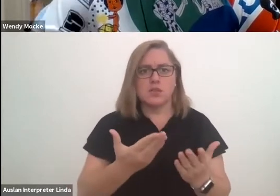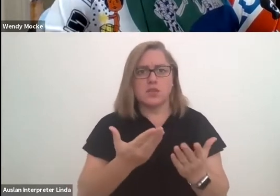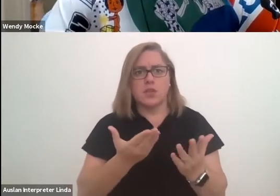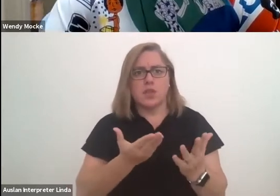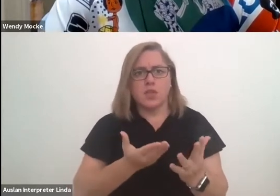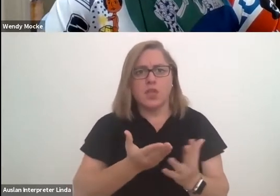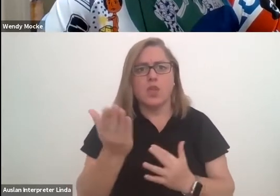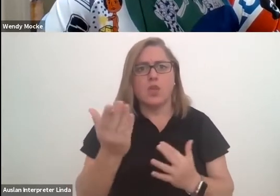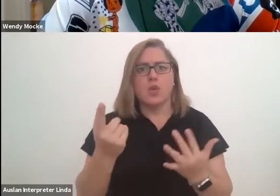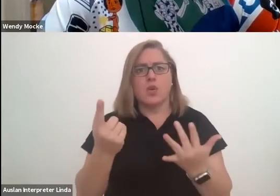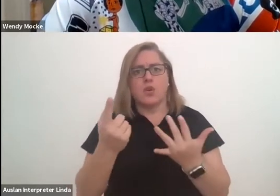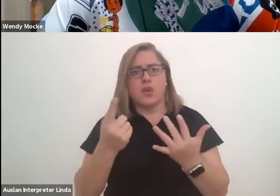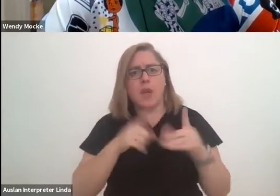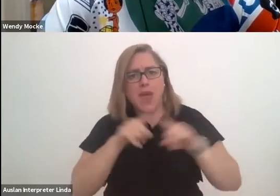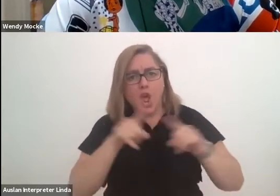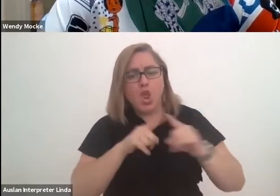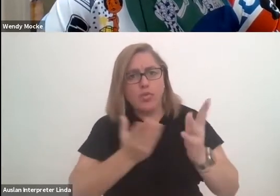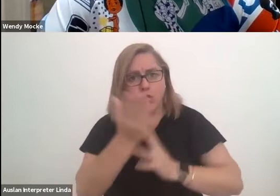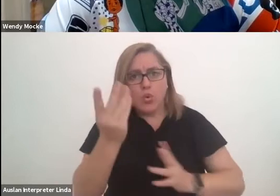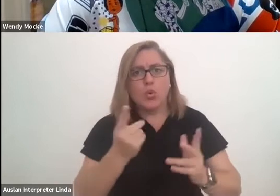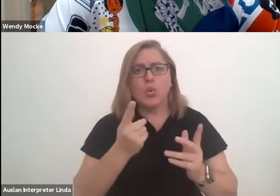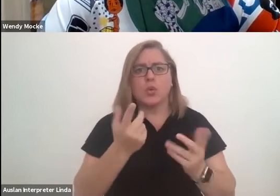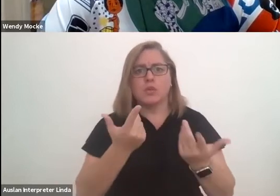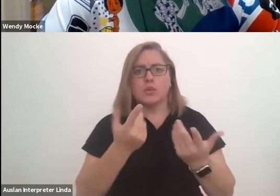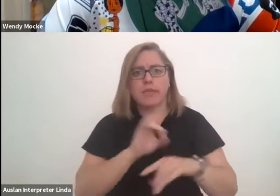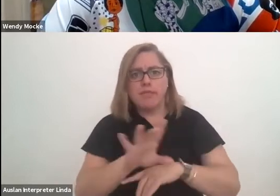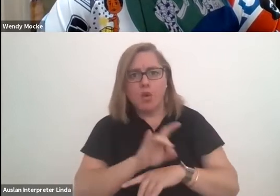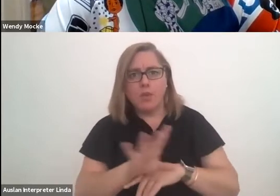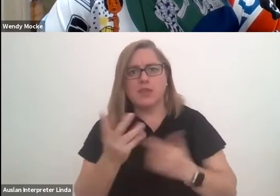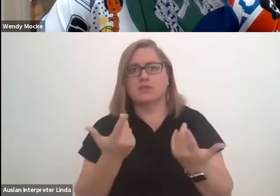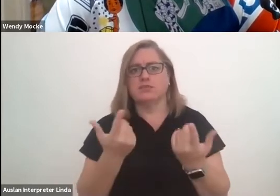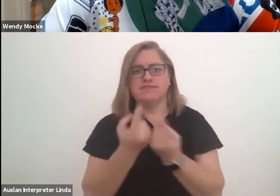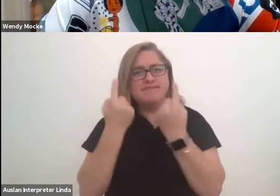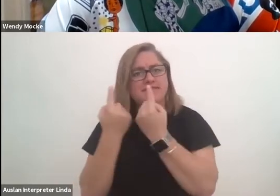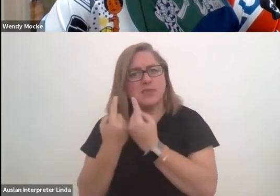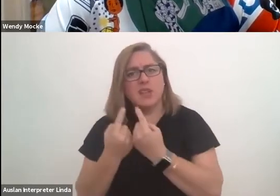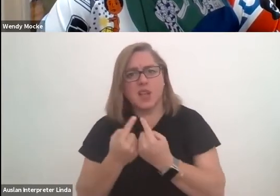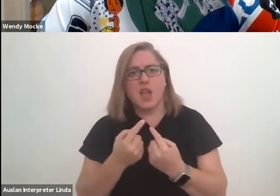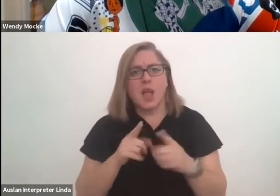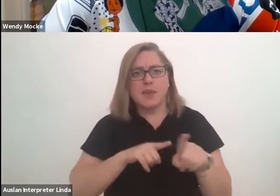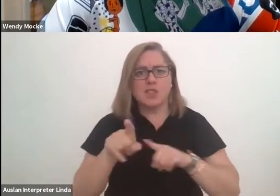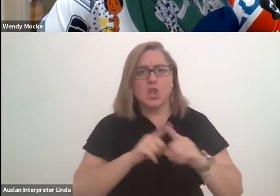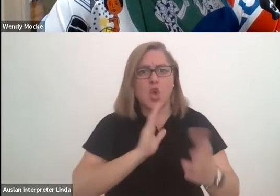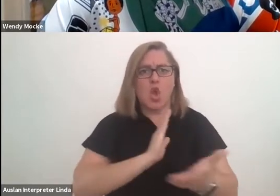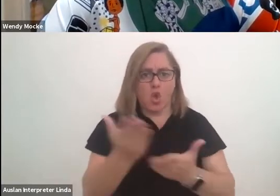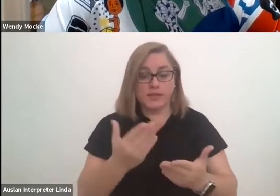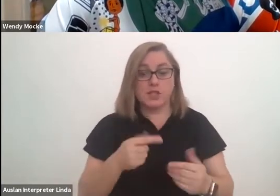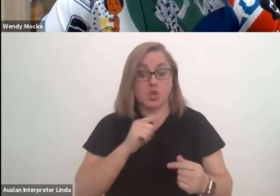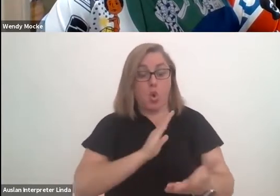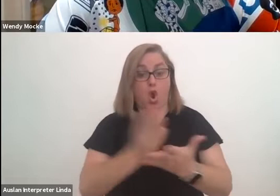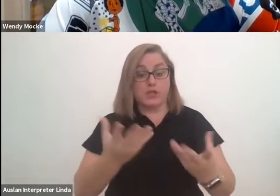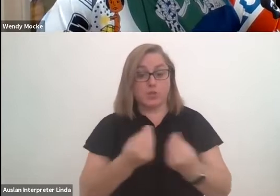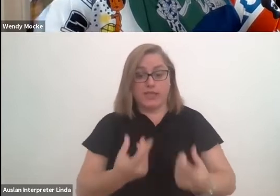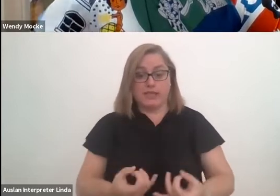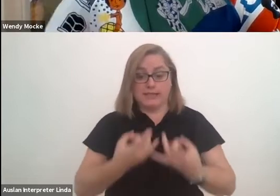therapy and other means to be honest. And I think if you're truly honest with yourself, your